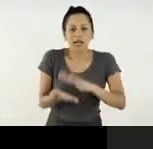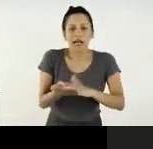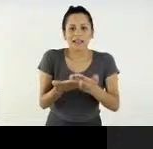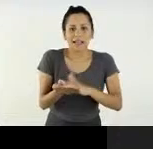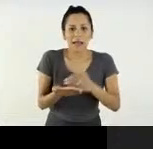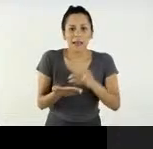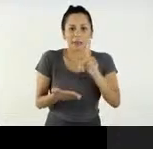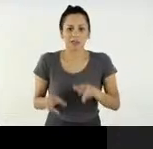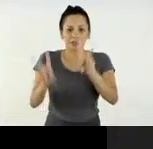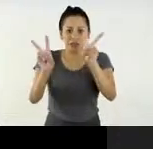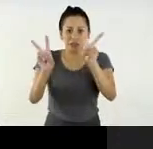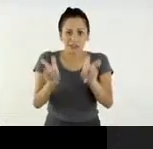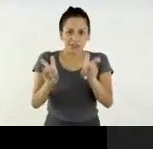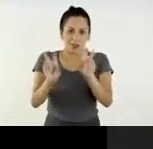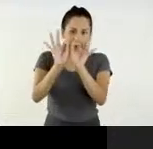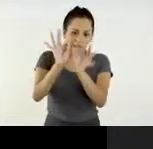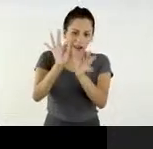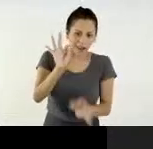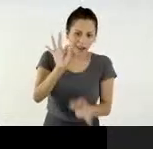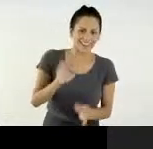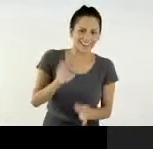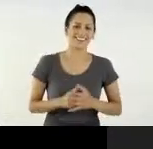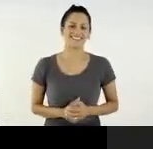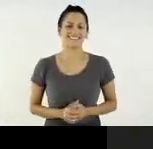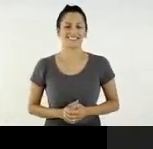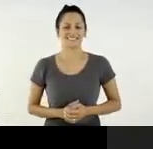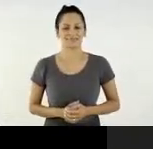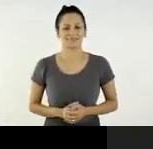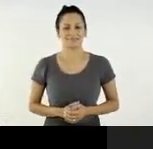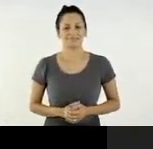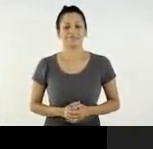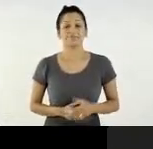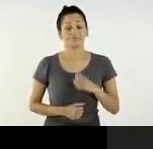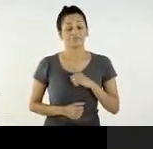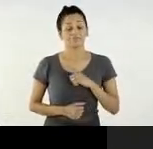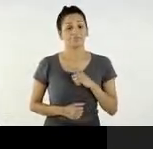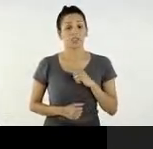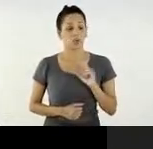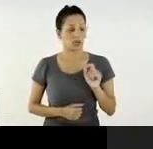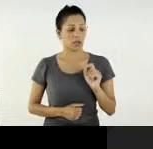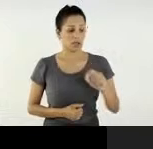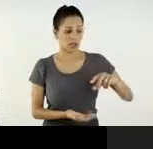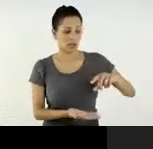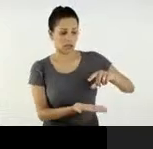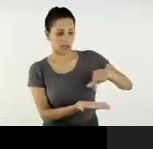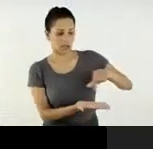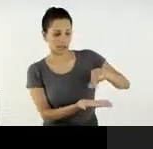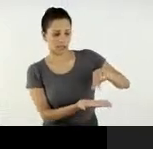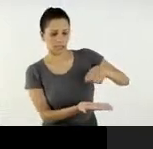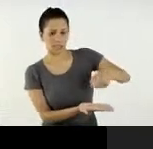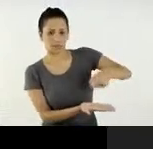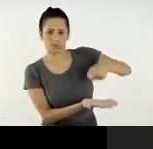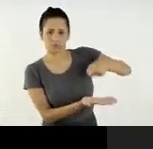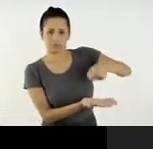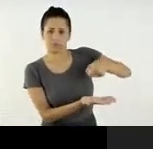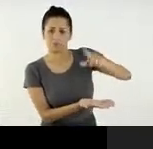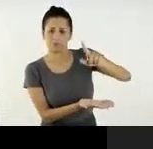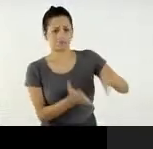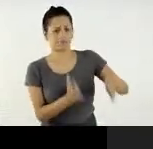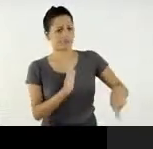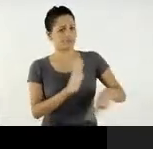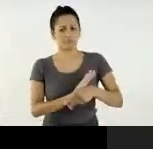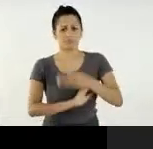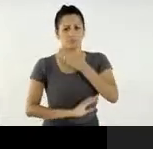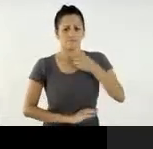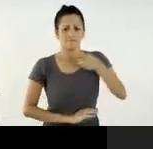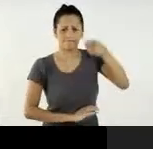Capitalism, the most patriarchal of enterprises, was likewise disbanded. Instead, these communities embraced, to varying